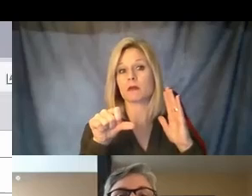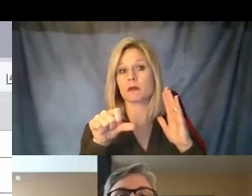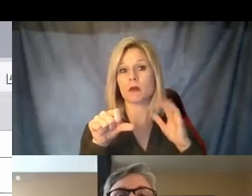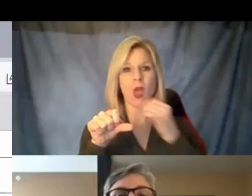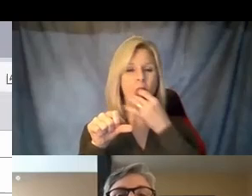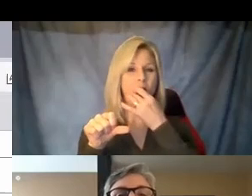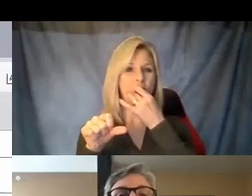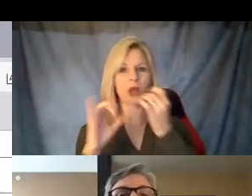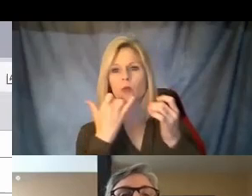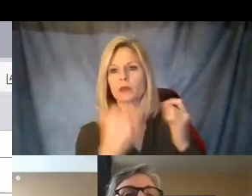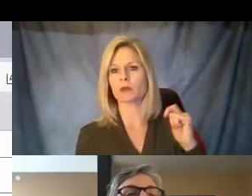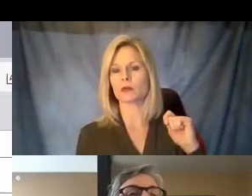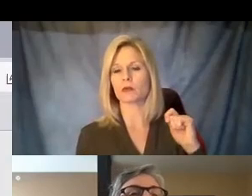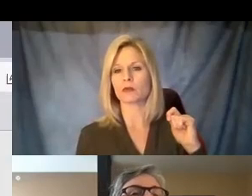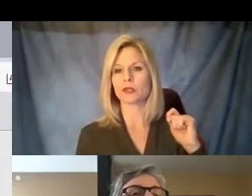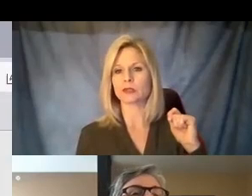Whoops.